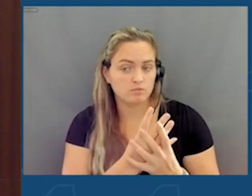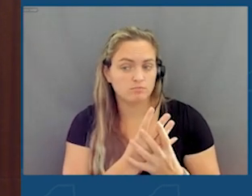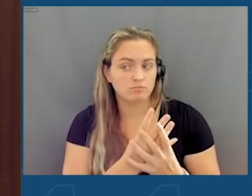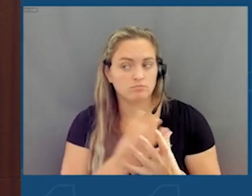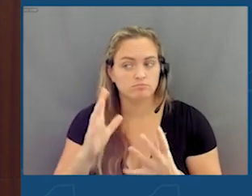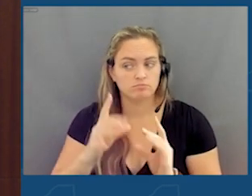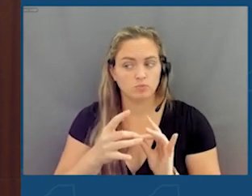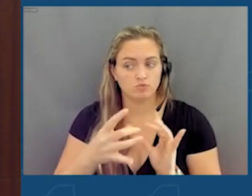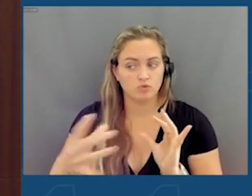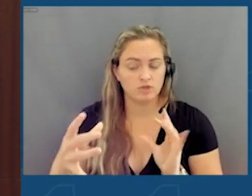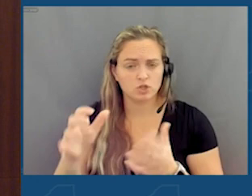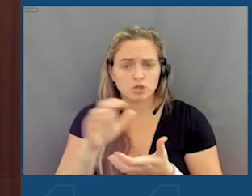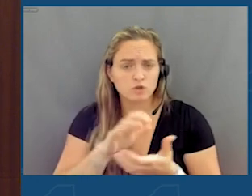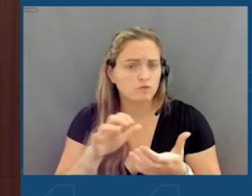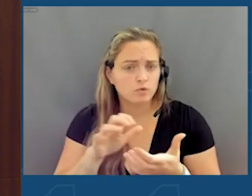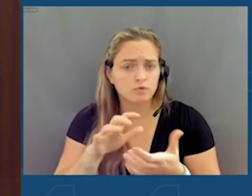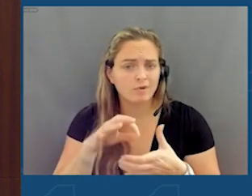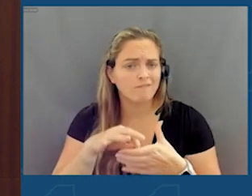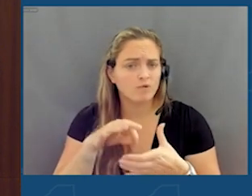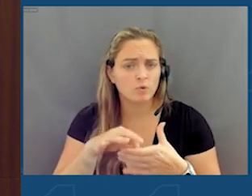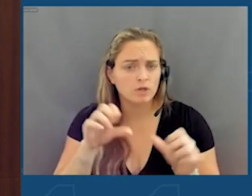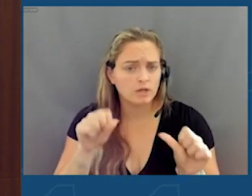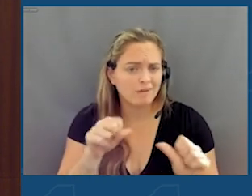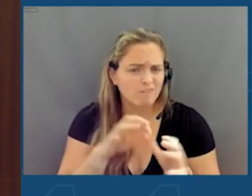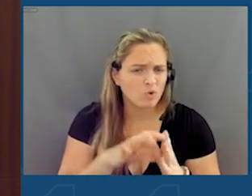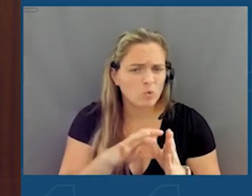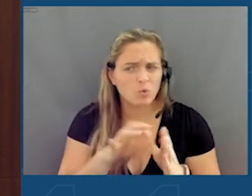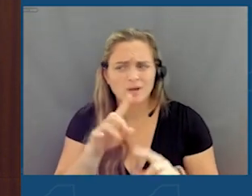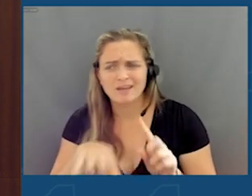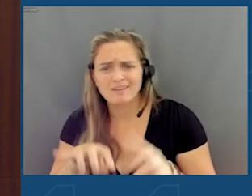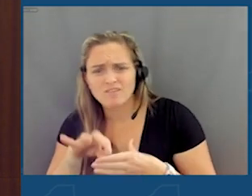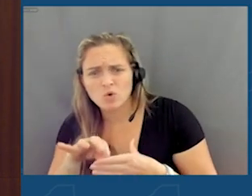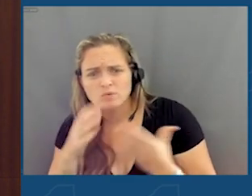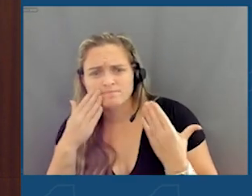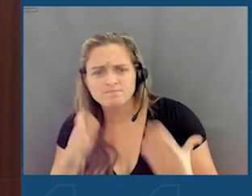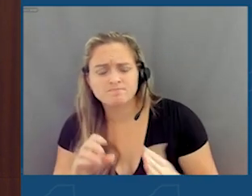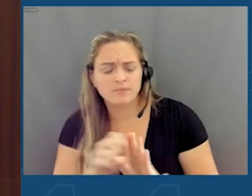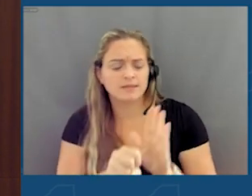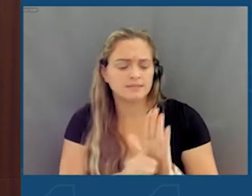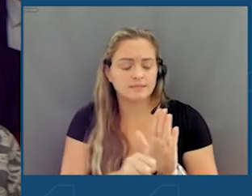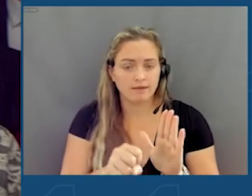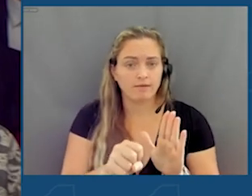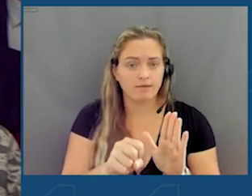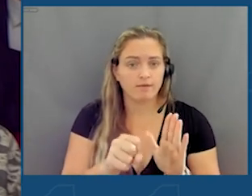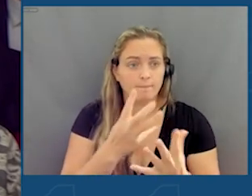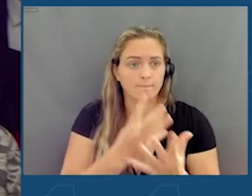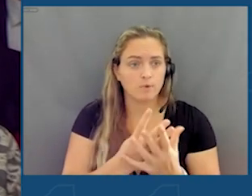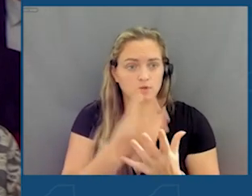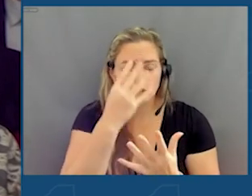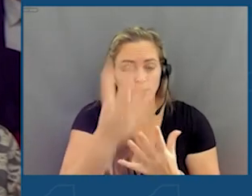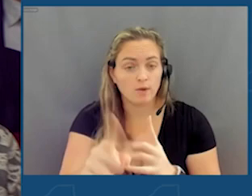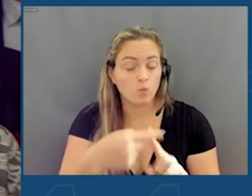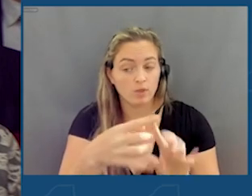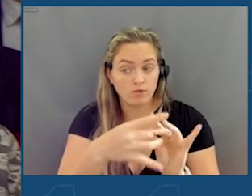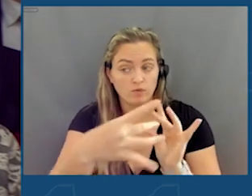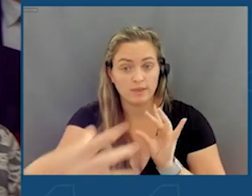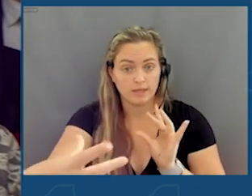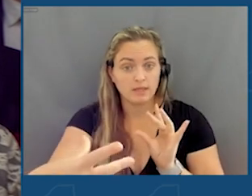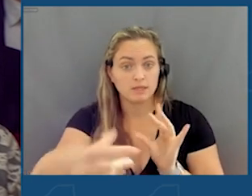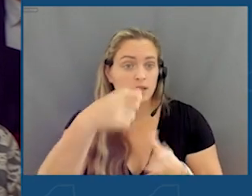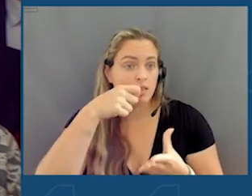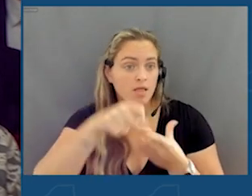are confused as to their voting status. State prisons provide voting rights notices upon release.